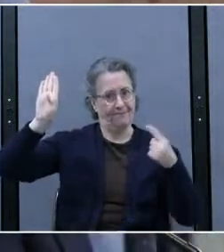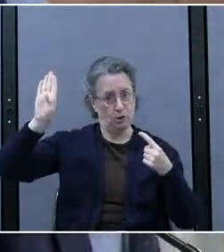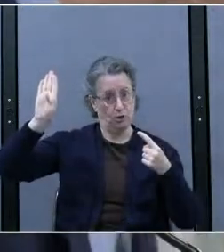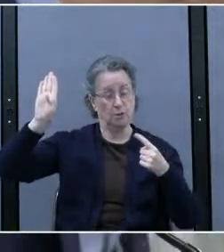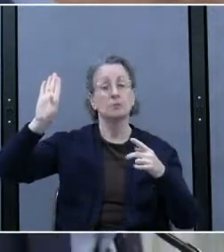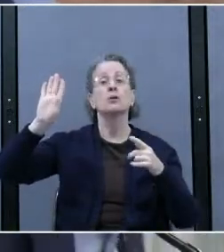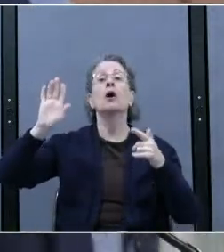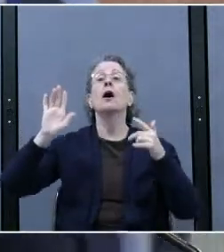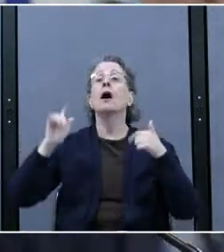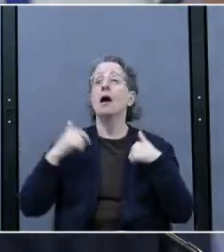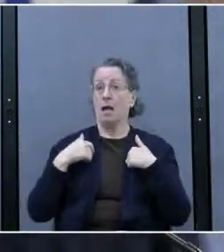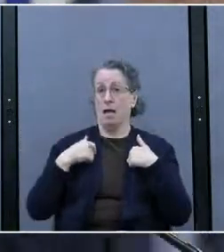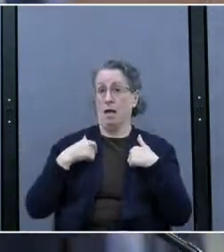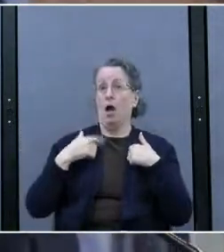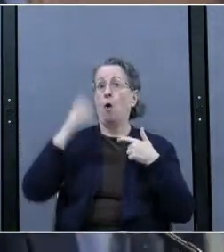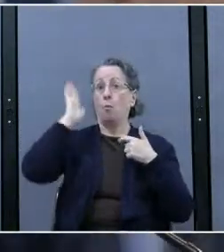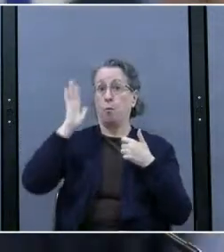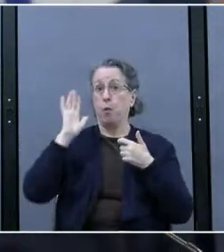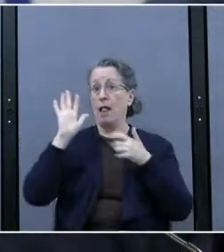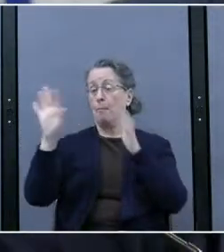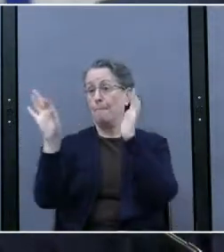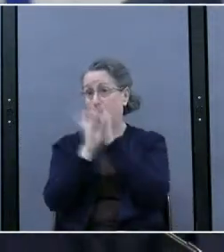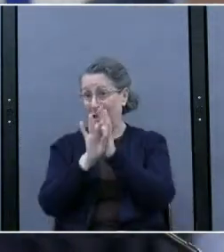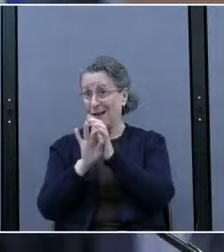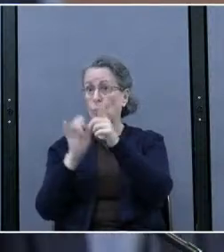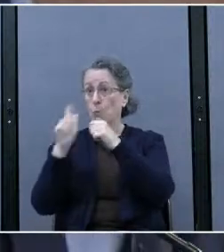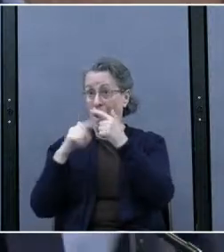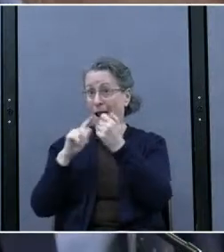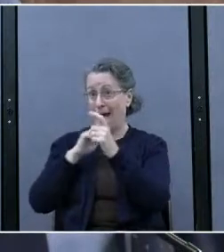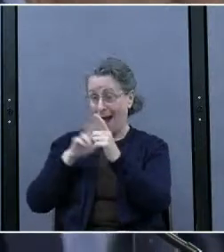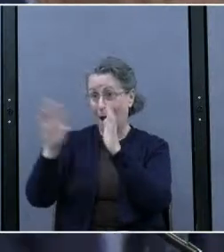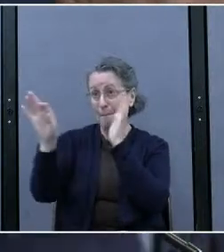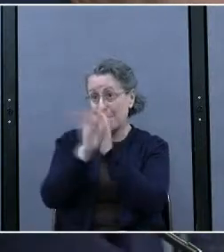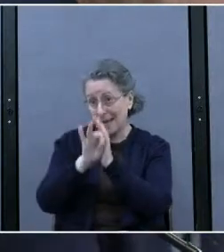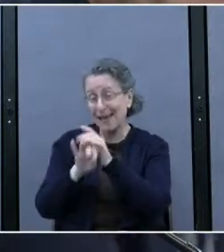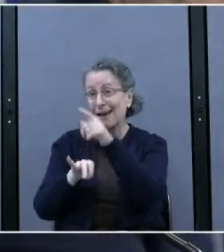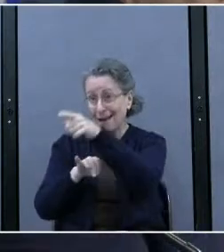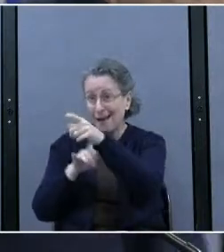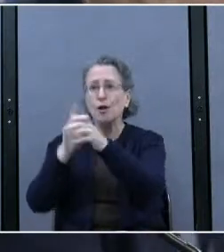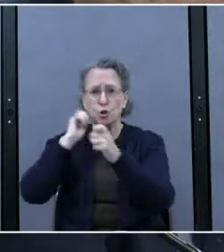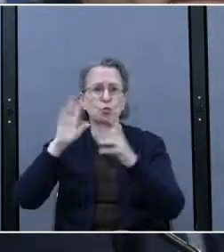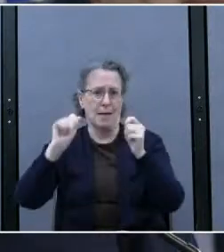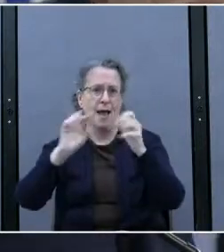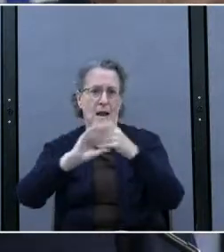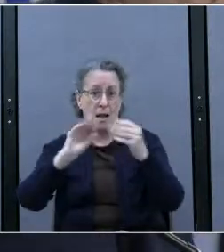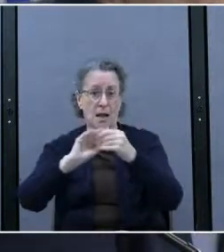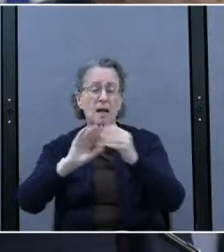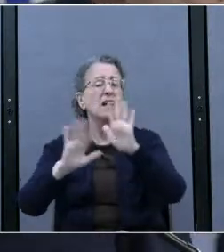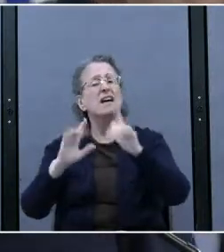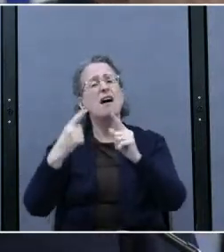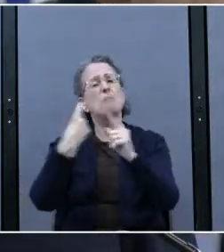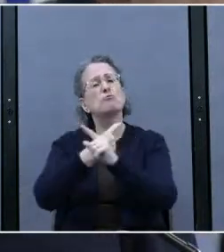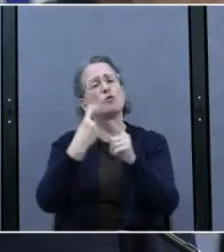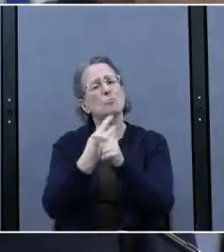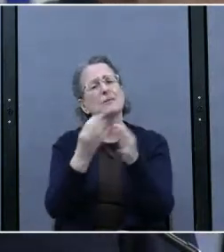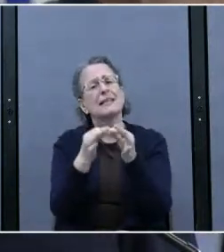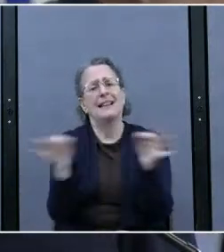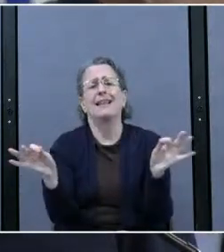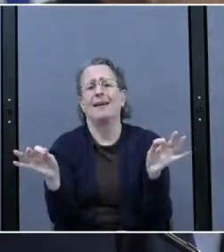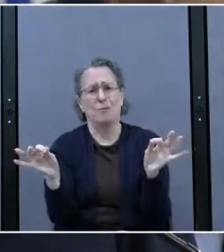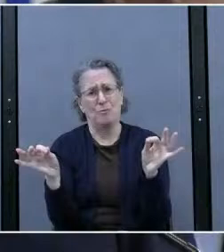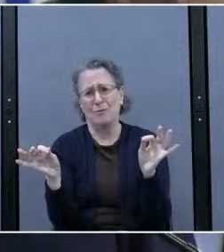recognized. School appropriate language, please. Which includes, being kind to each